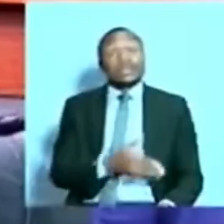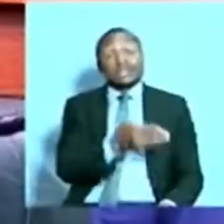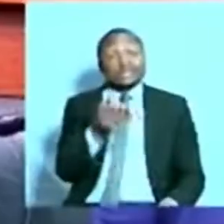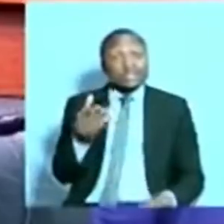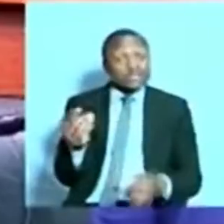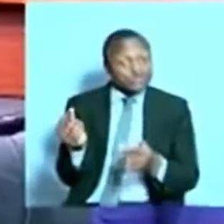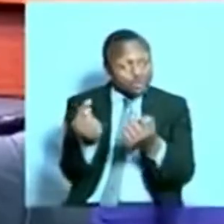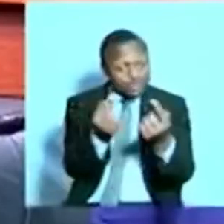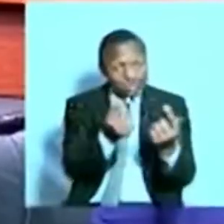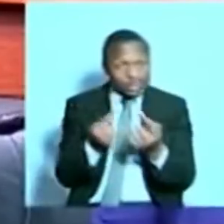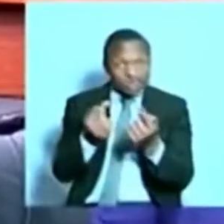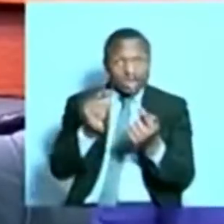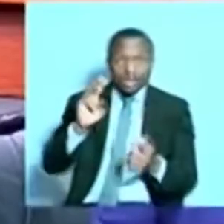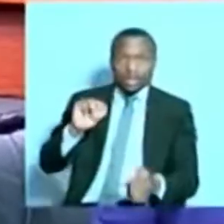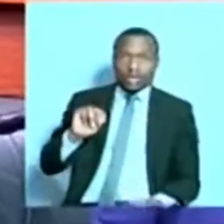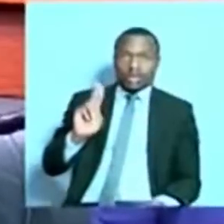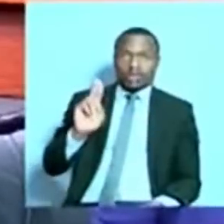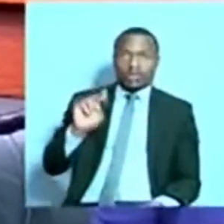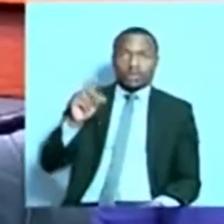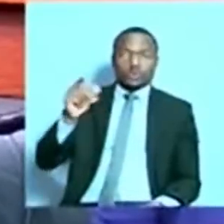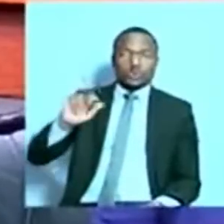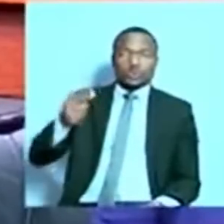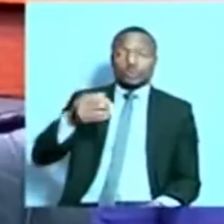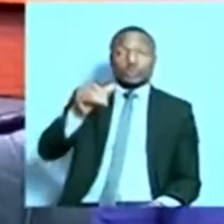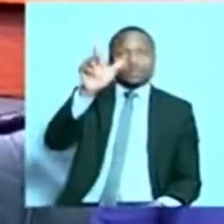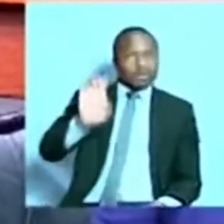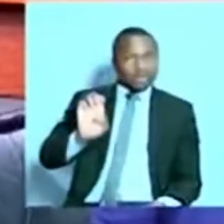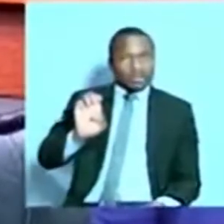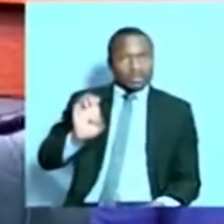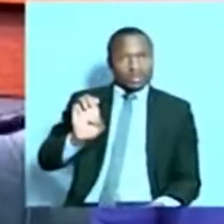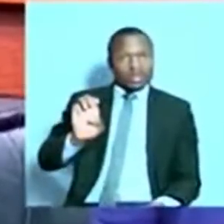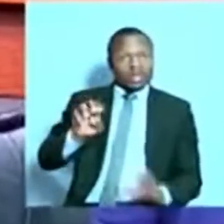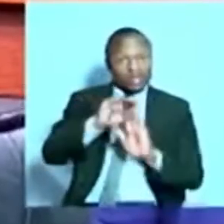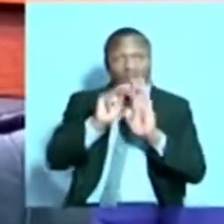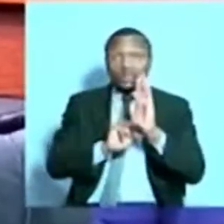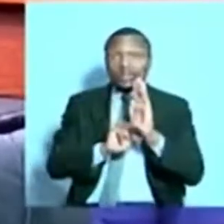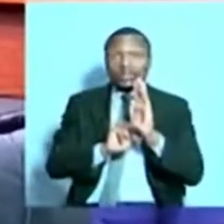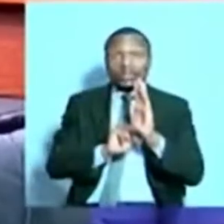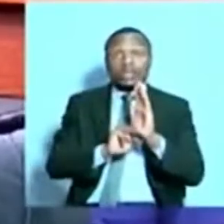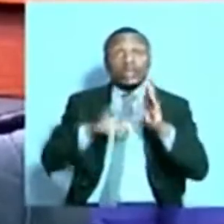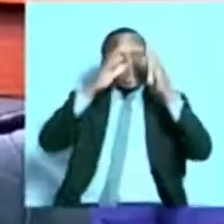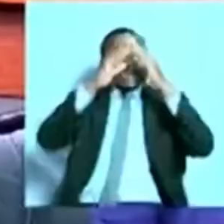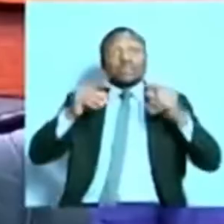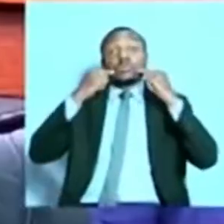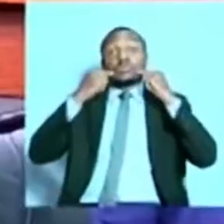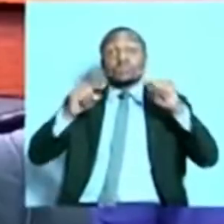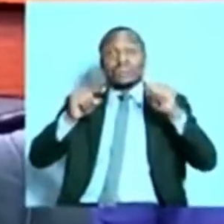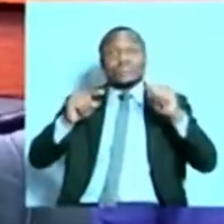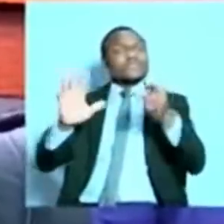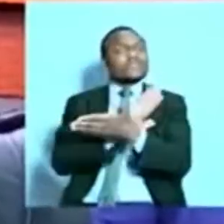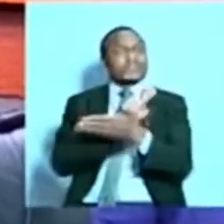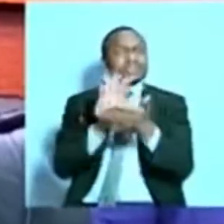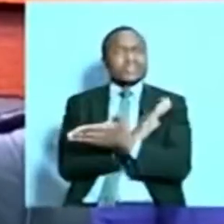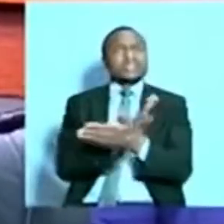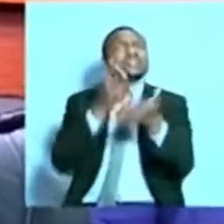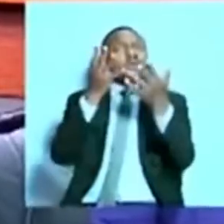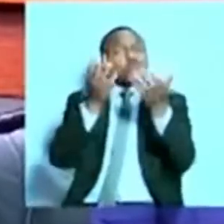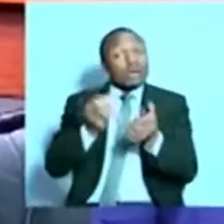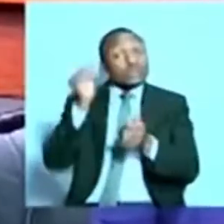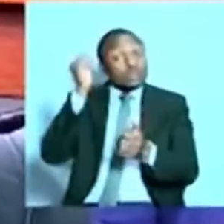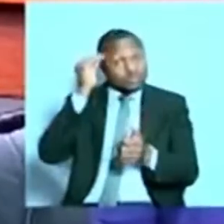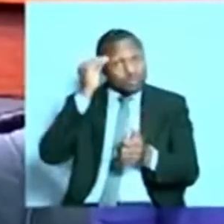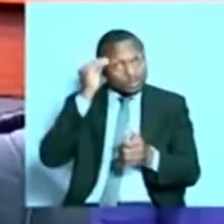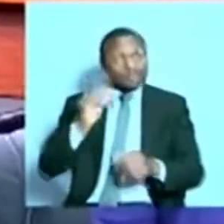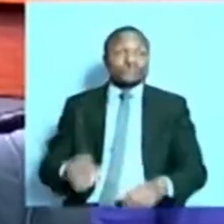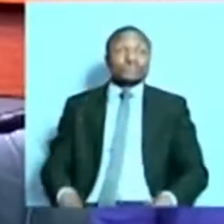Mundubire and Moses Sakala, the House announced immediately, when there were these changes. We want to find out, Madam